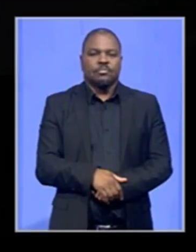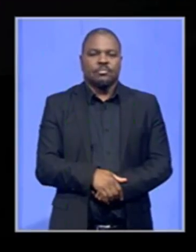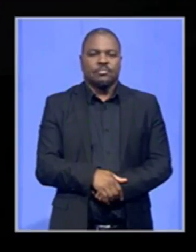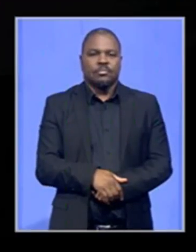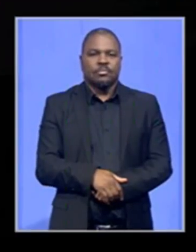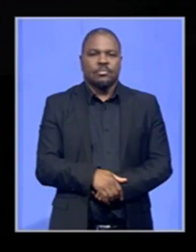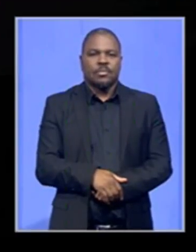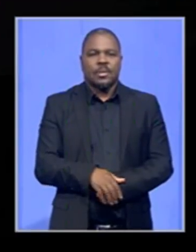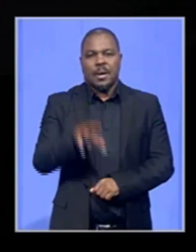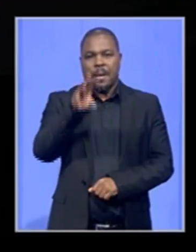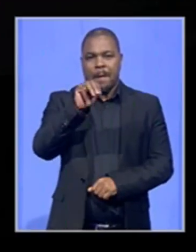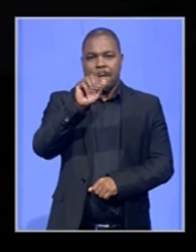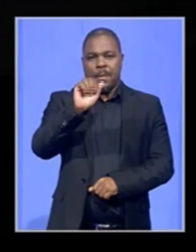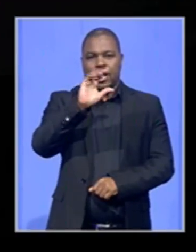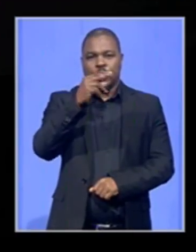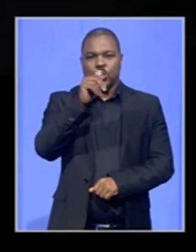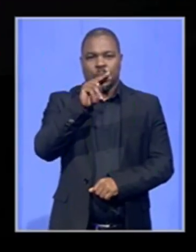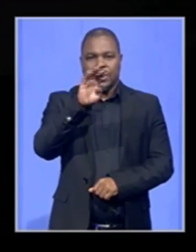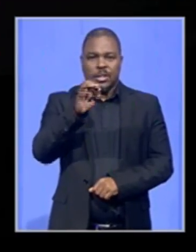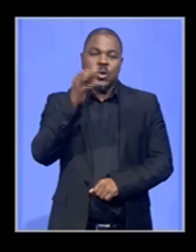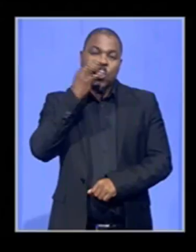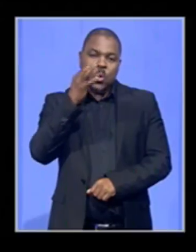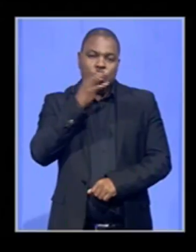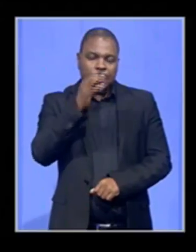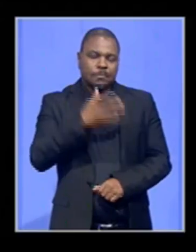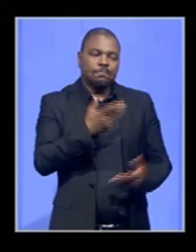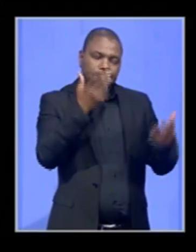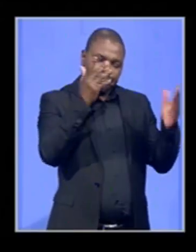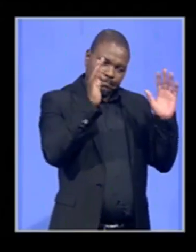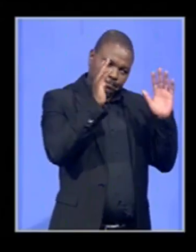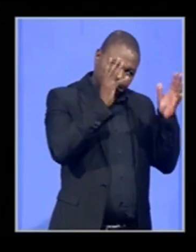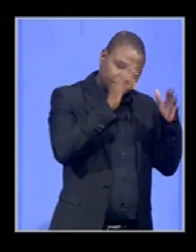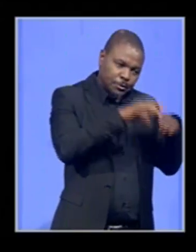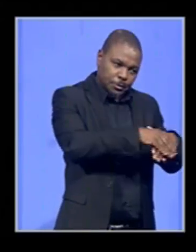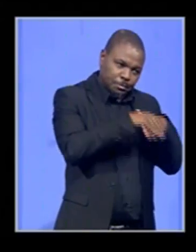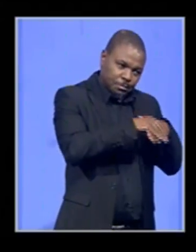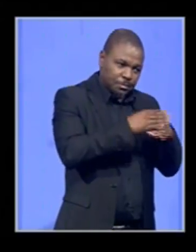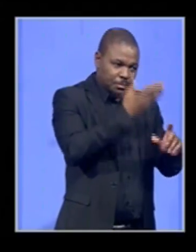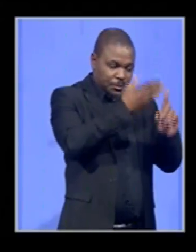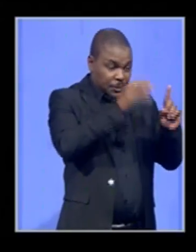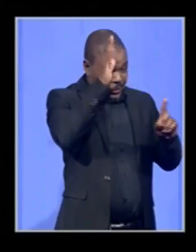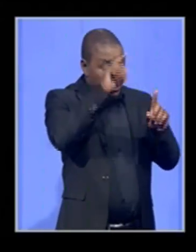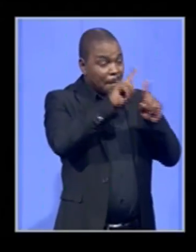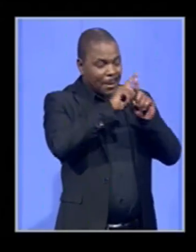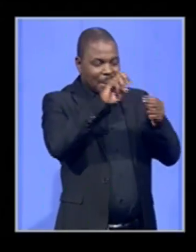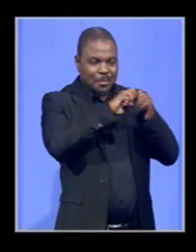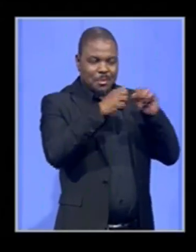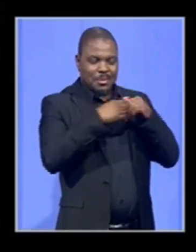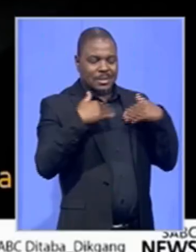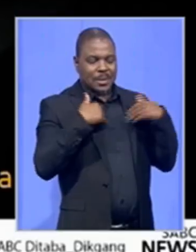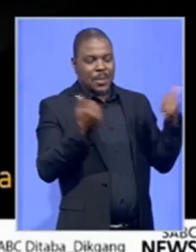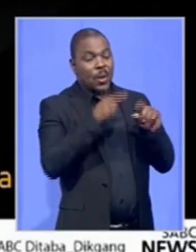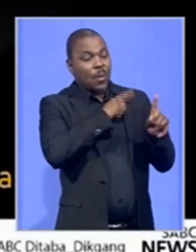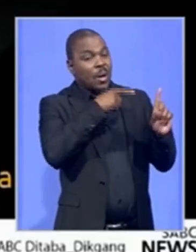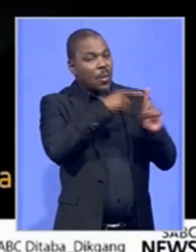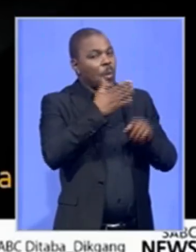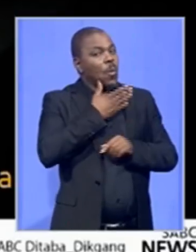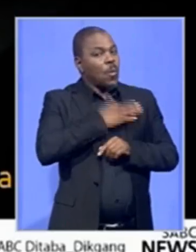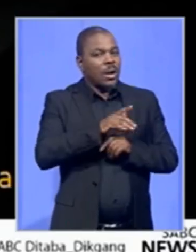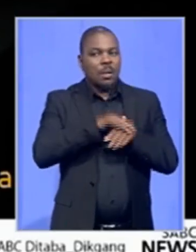Vincent Machweni yena o re re lebogiša Donald Trump e fela bothata bo thomile ka Amerika, o tlo nyaka go